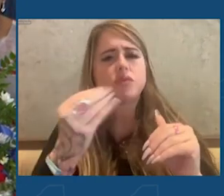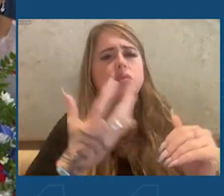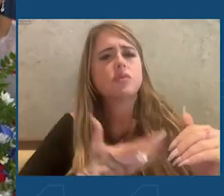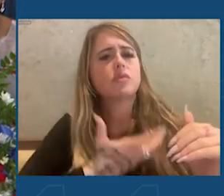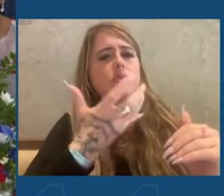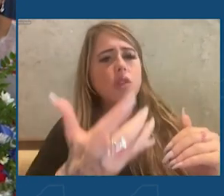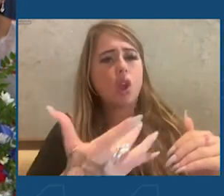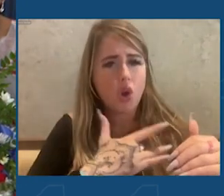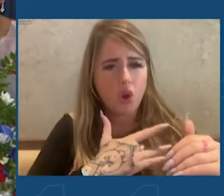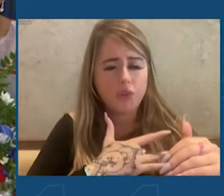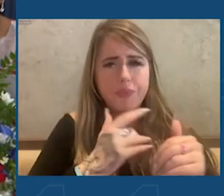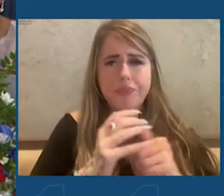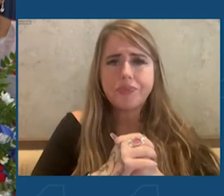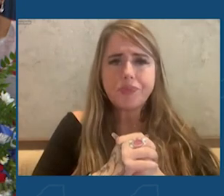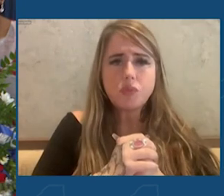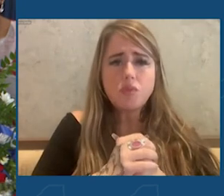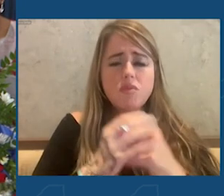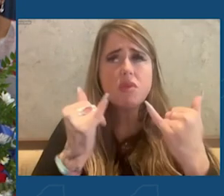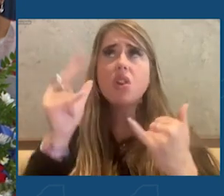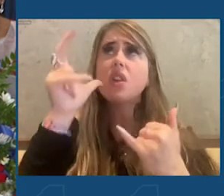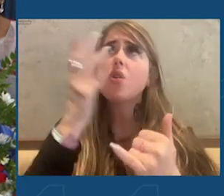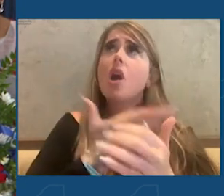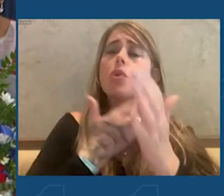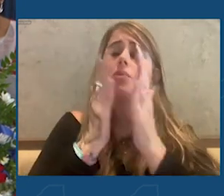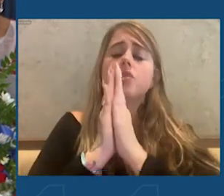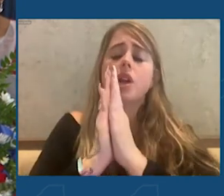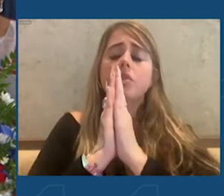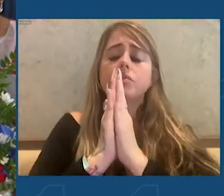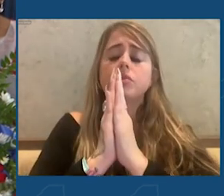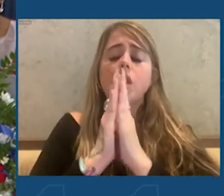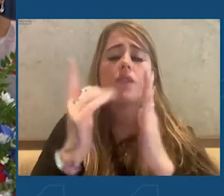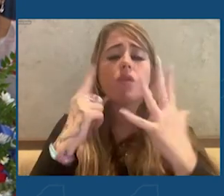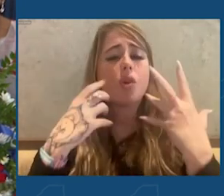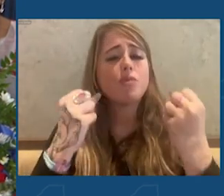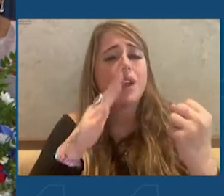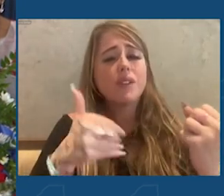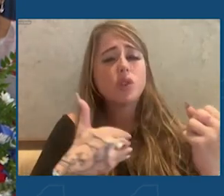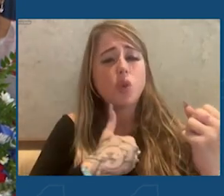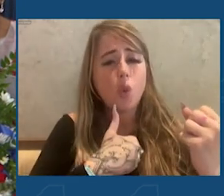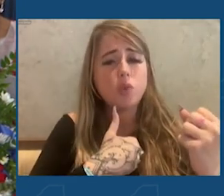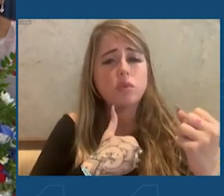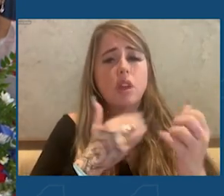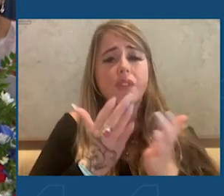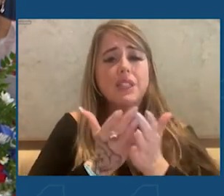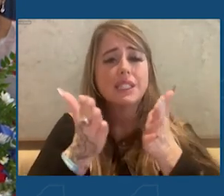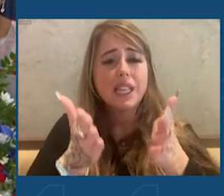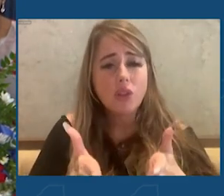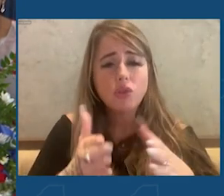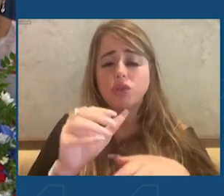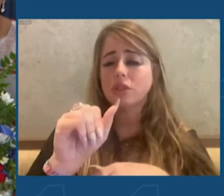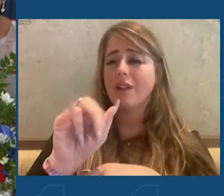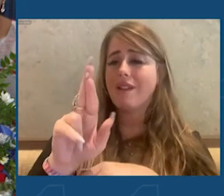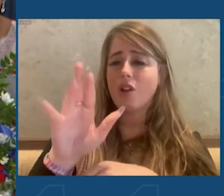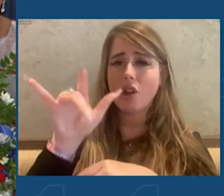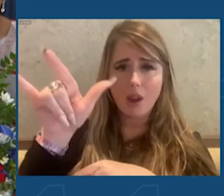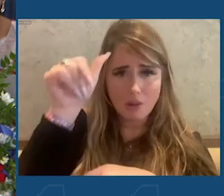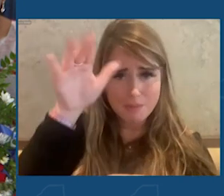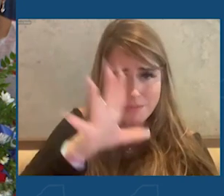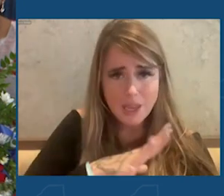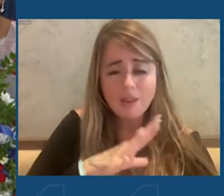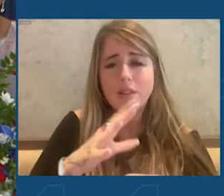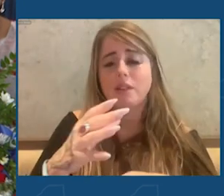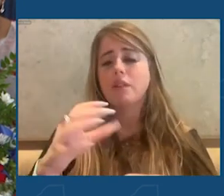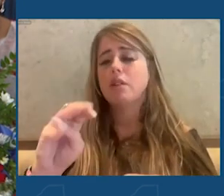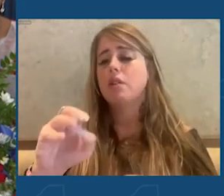theirs. Hear our prayer for the brave soldiers, sailors, airmen, Marines, and